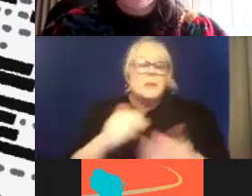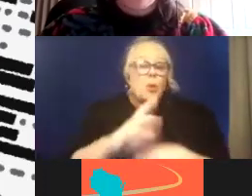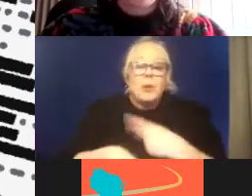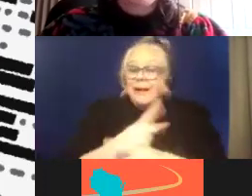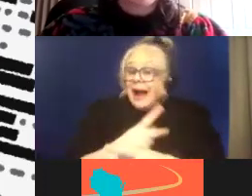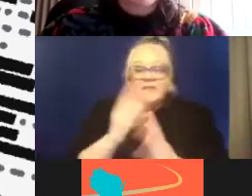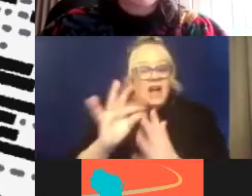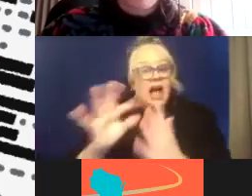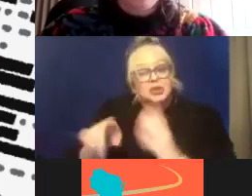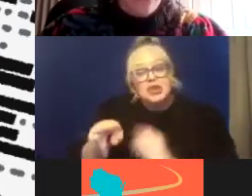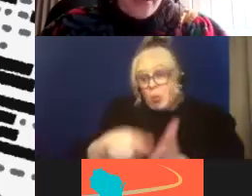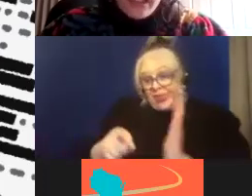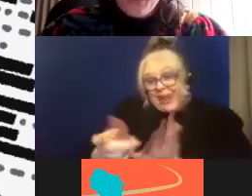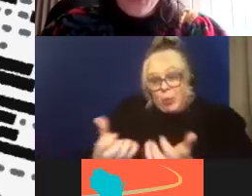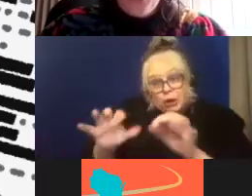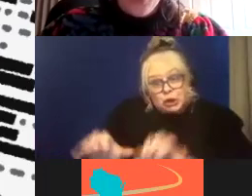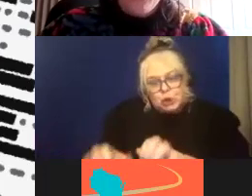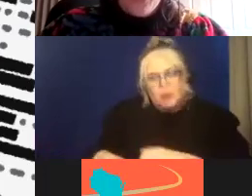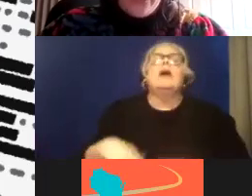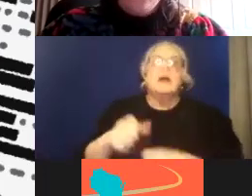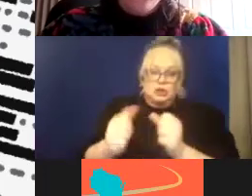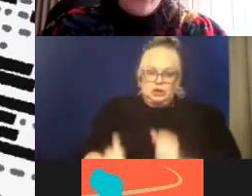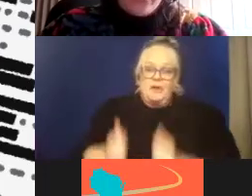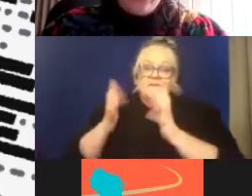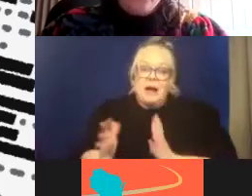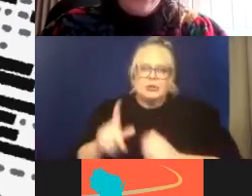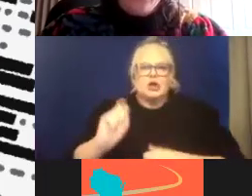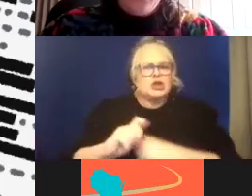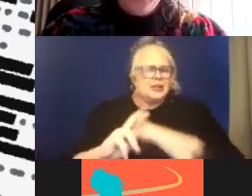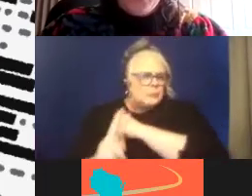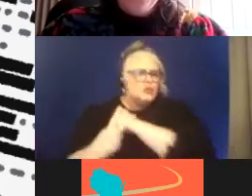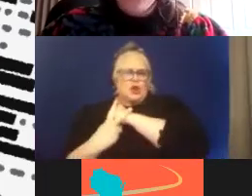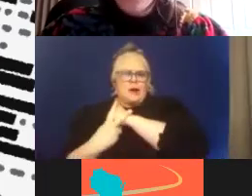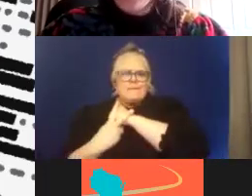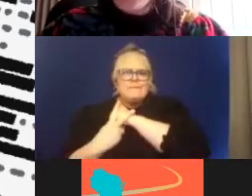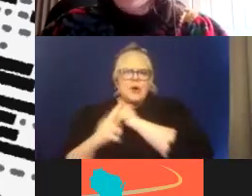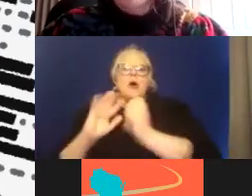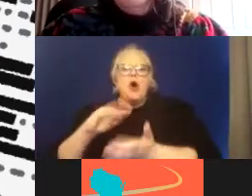pursue, survivors should preserve all evidence before reporting or requesting content removal.